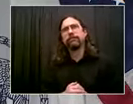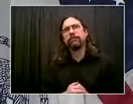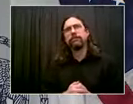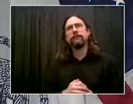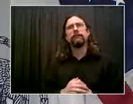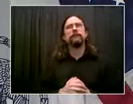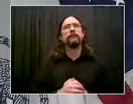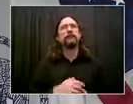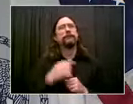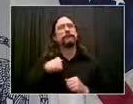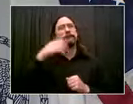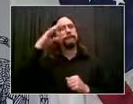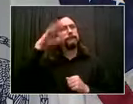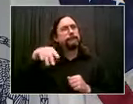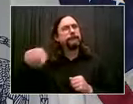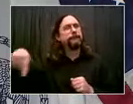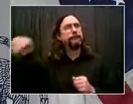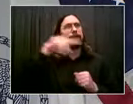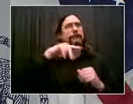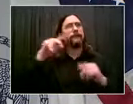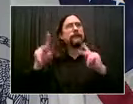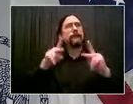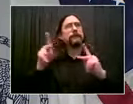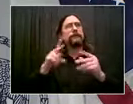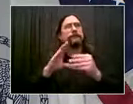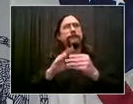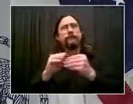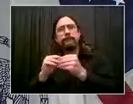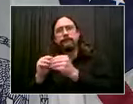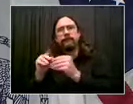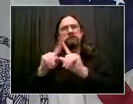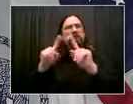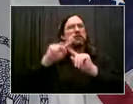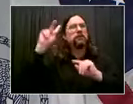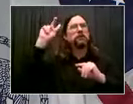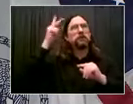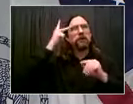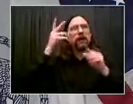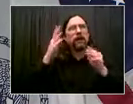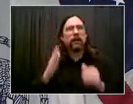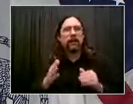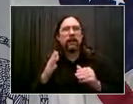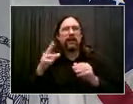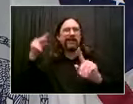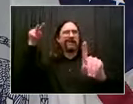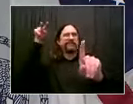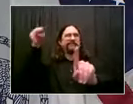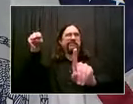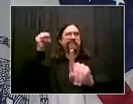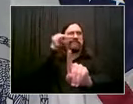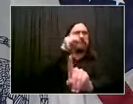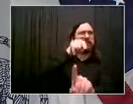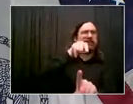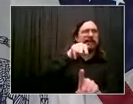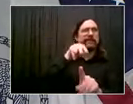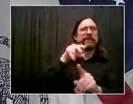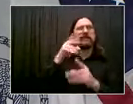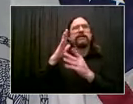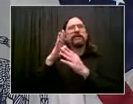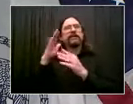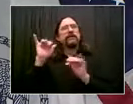fundamentally oppose. And my message, I think the more effective message, is the positive one.